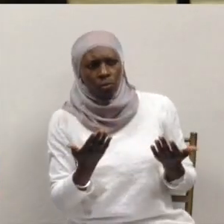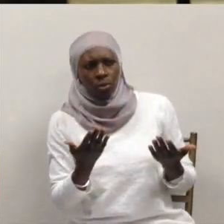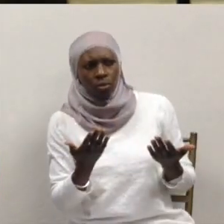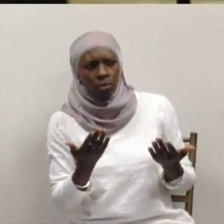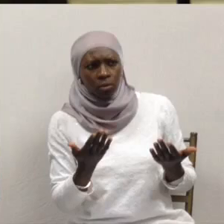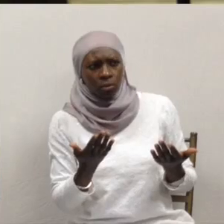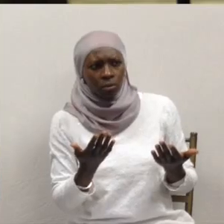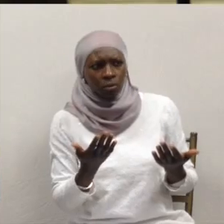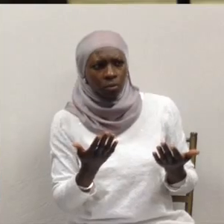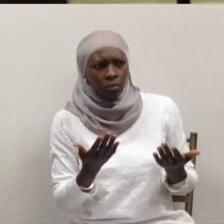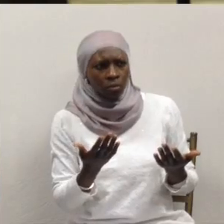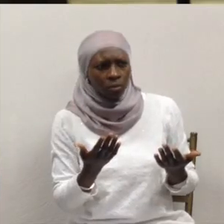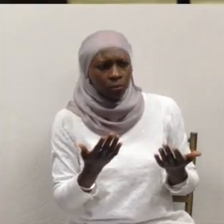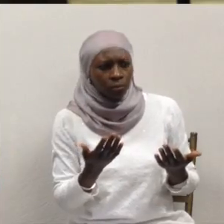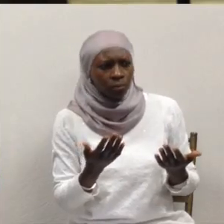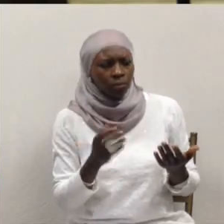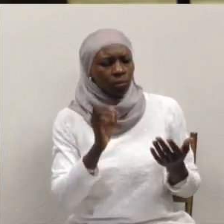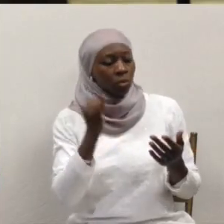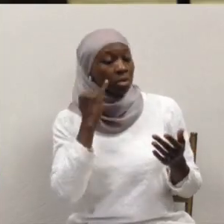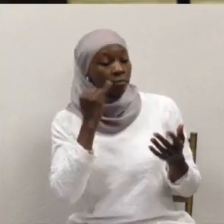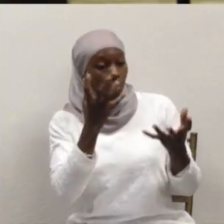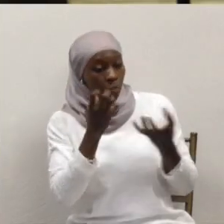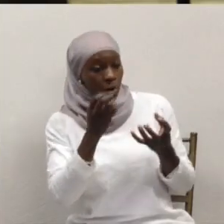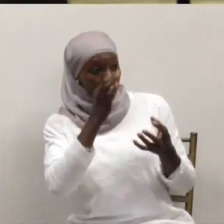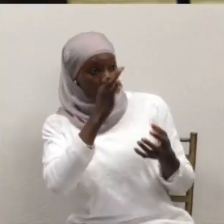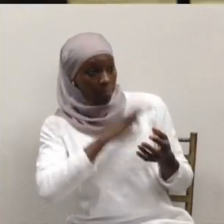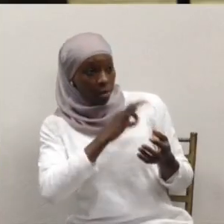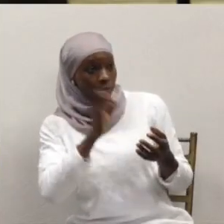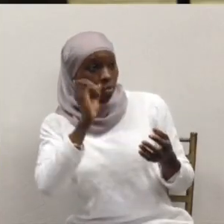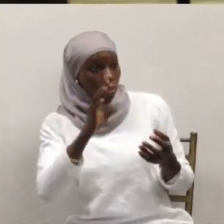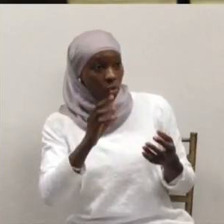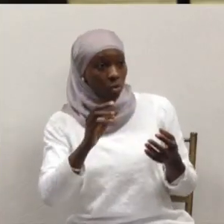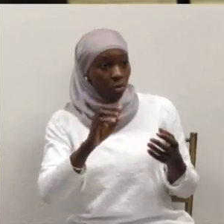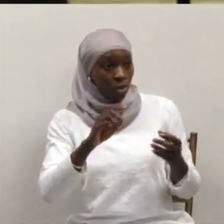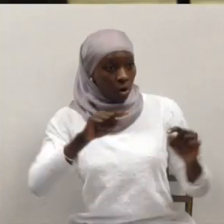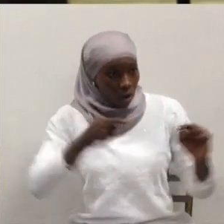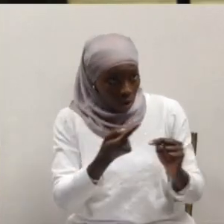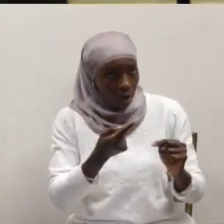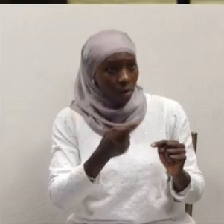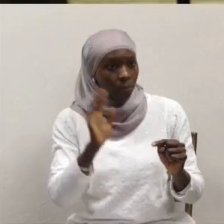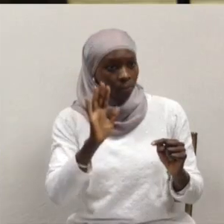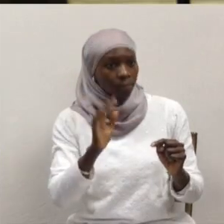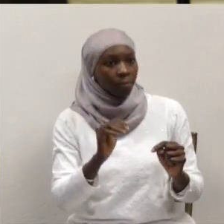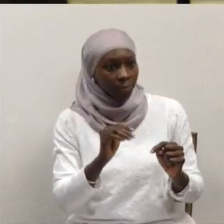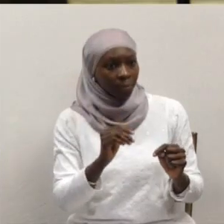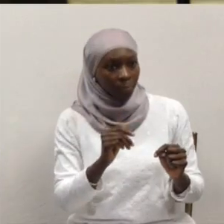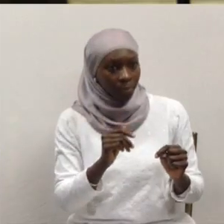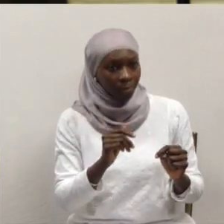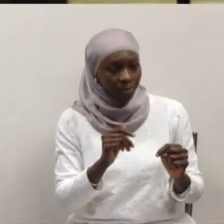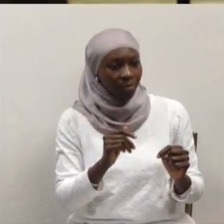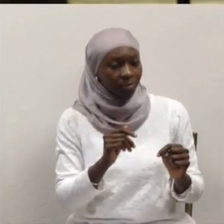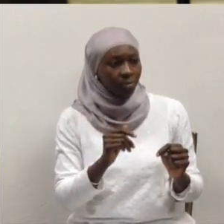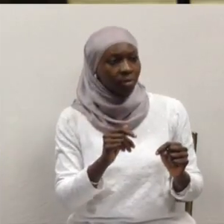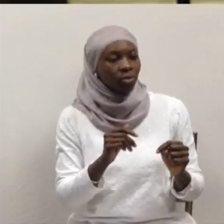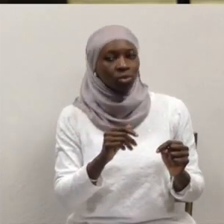aw arada bikum naf'a, if he wants benefit or harm for you. These are the issues. These are the issues that go into